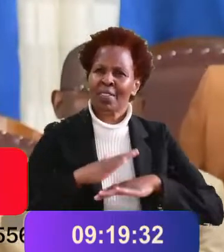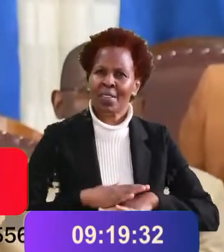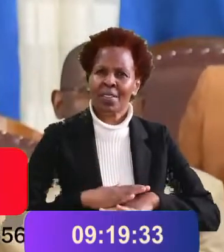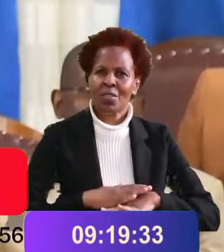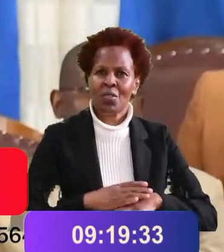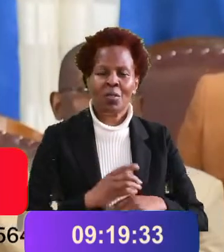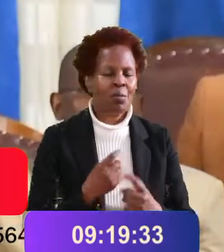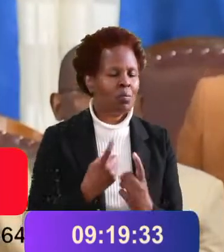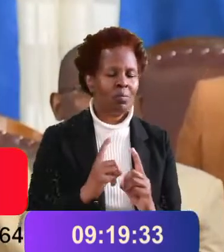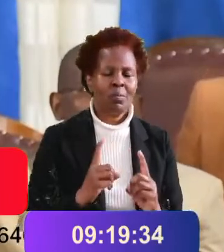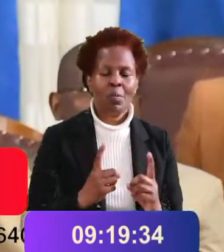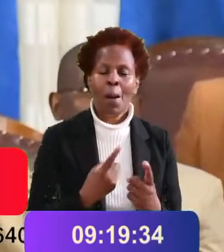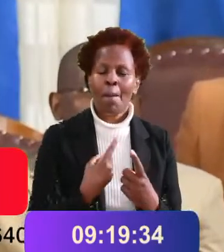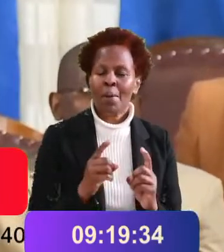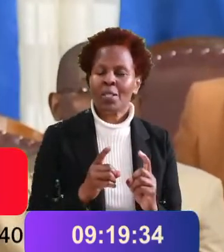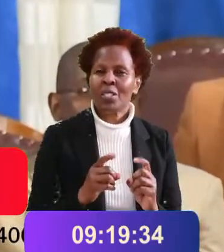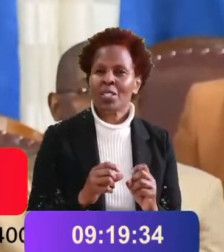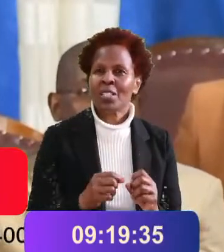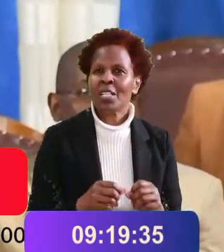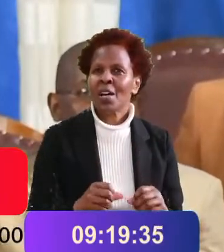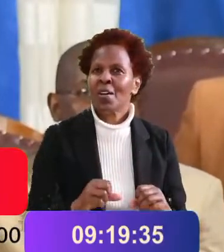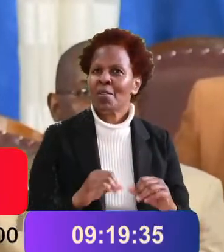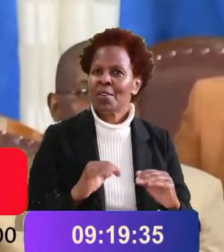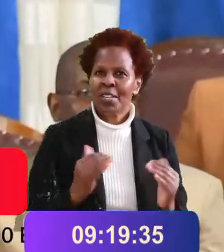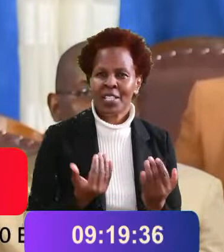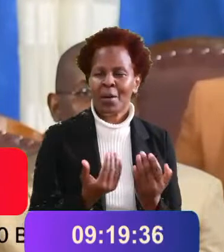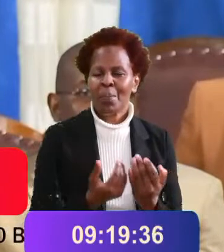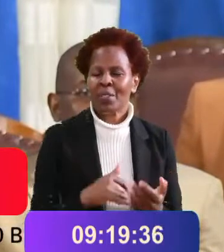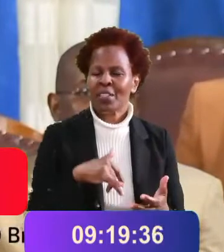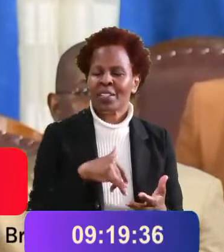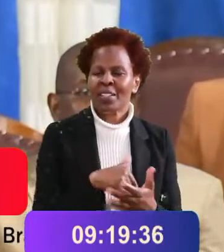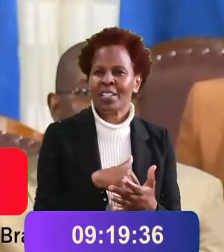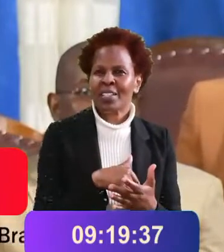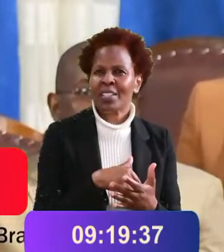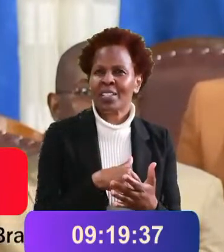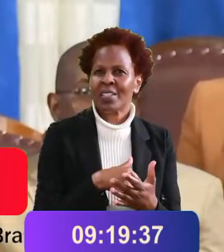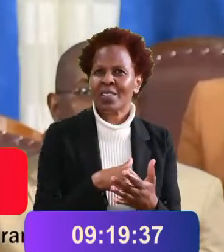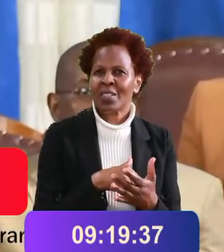from subordination. This is a thank you that comes from